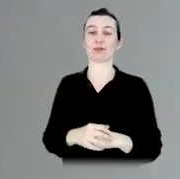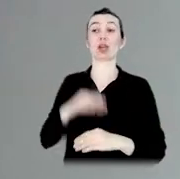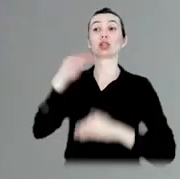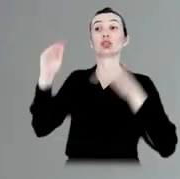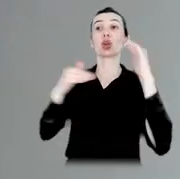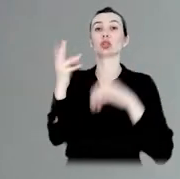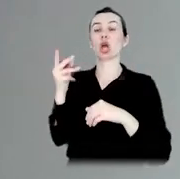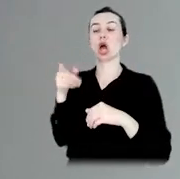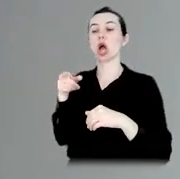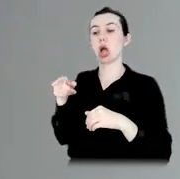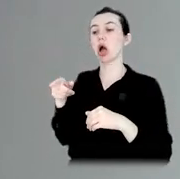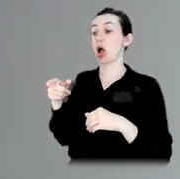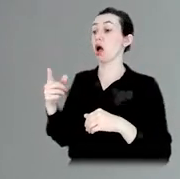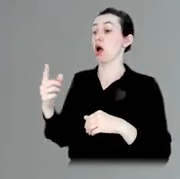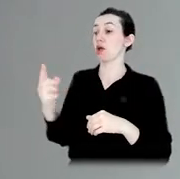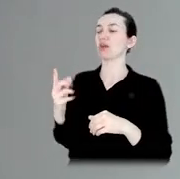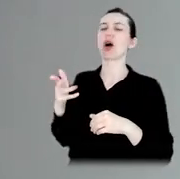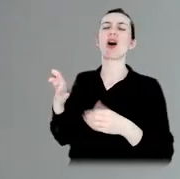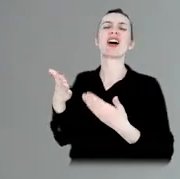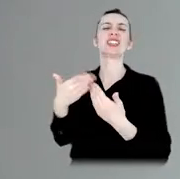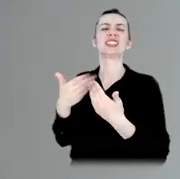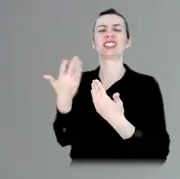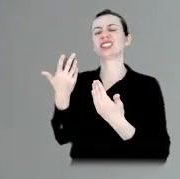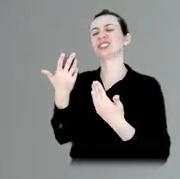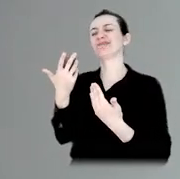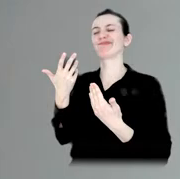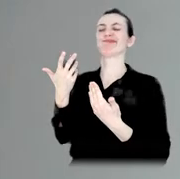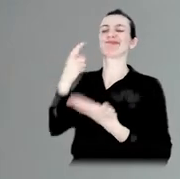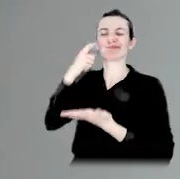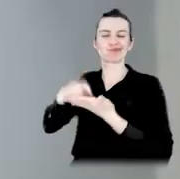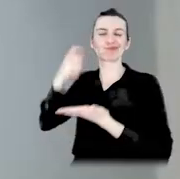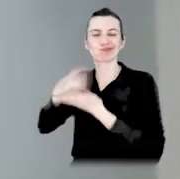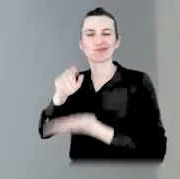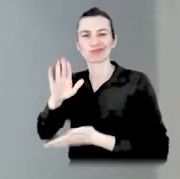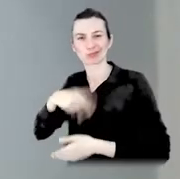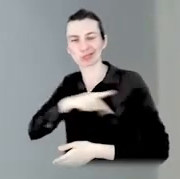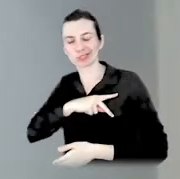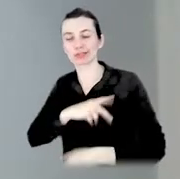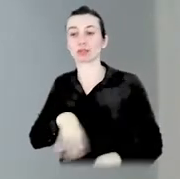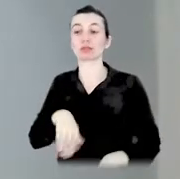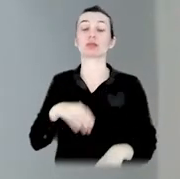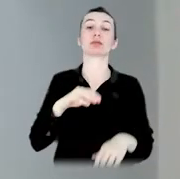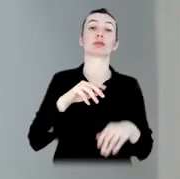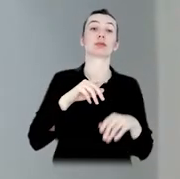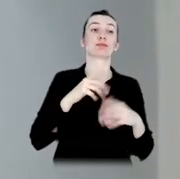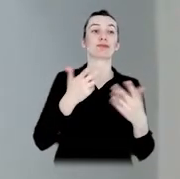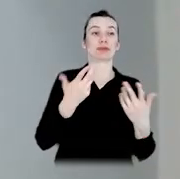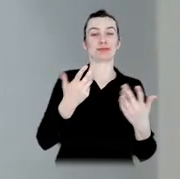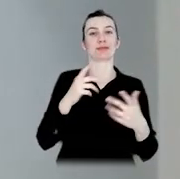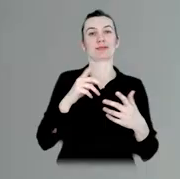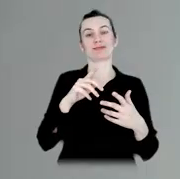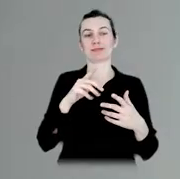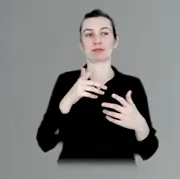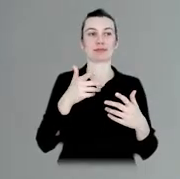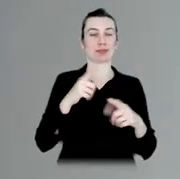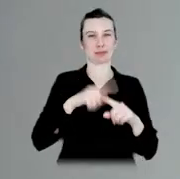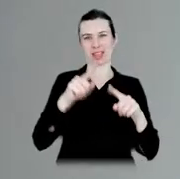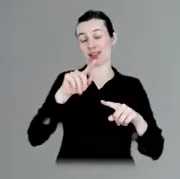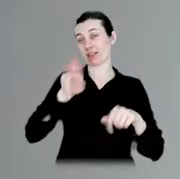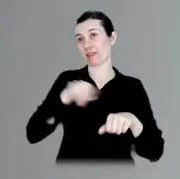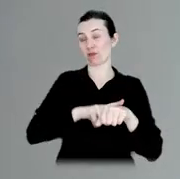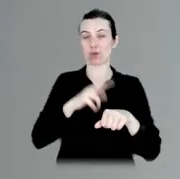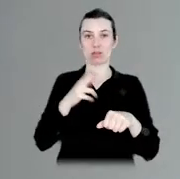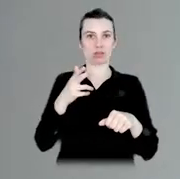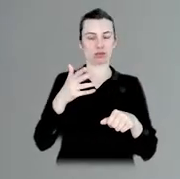adult dog, what they're going to be like. I mean, there's a lot of ways to tell, to get an idea, but certainly, you know, things can come